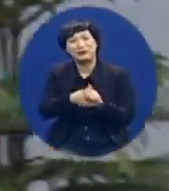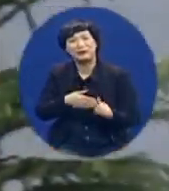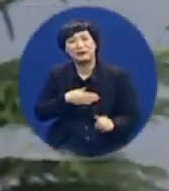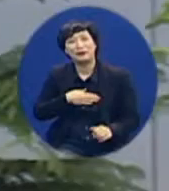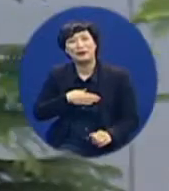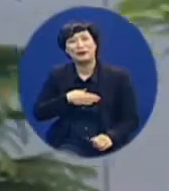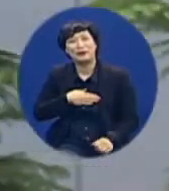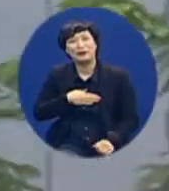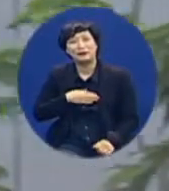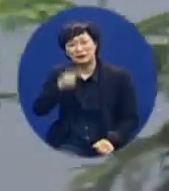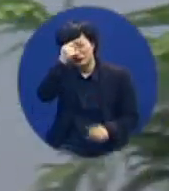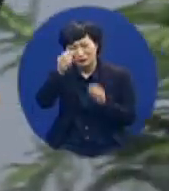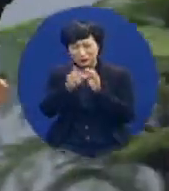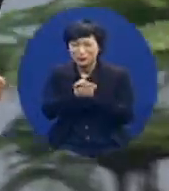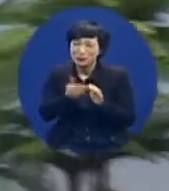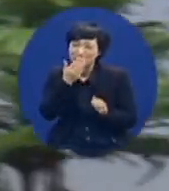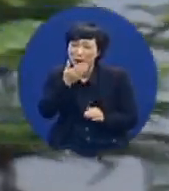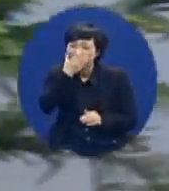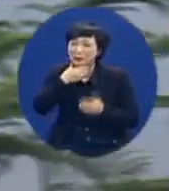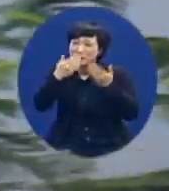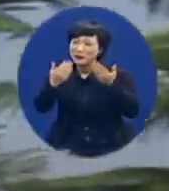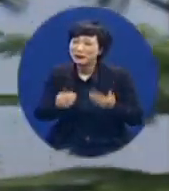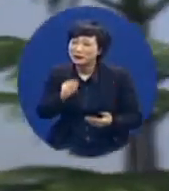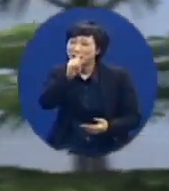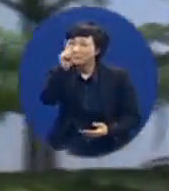I can pray?